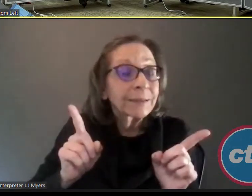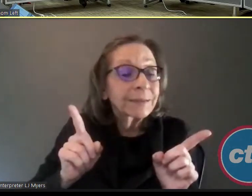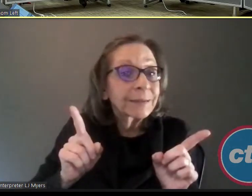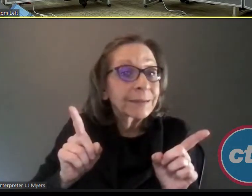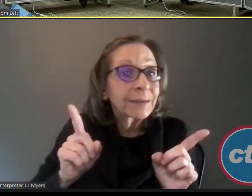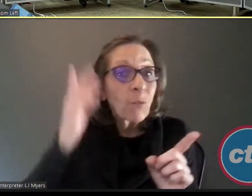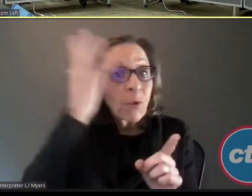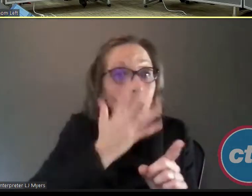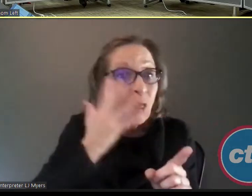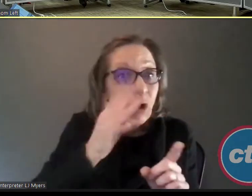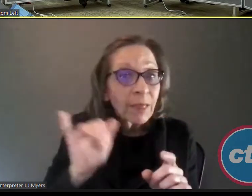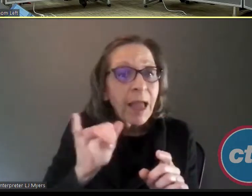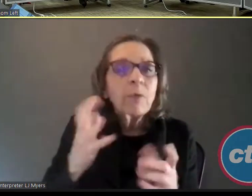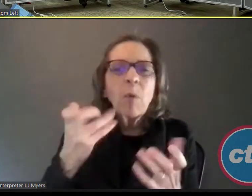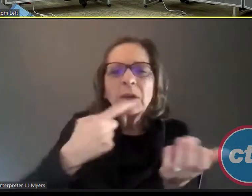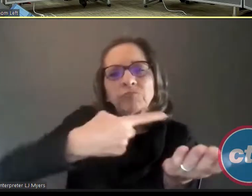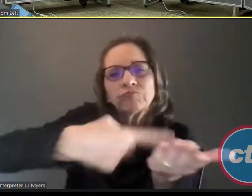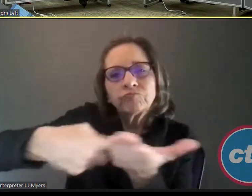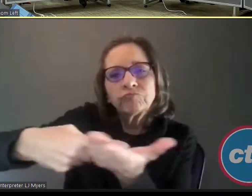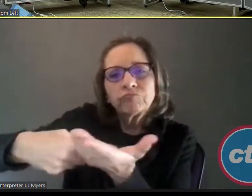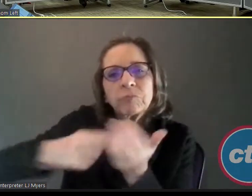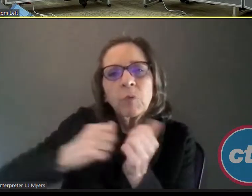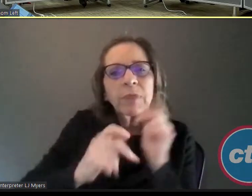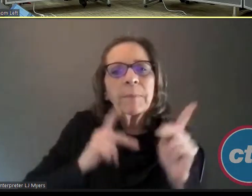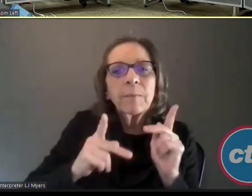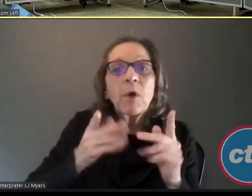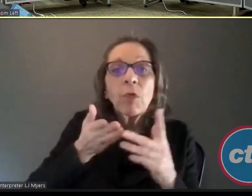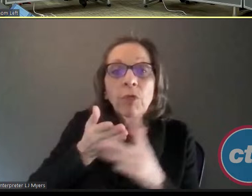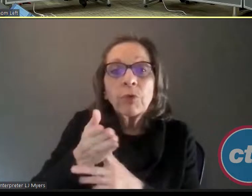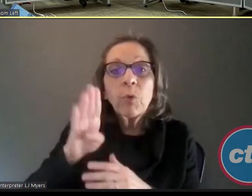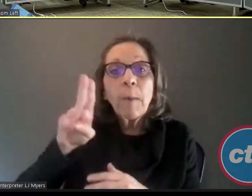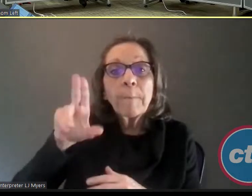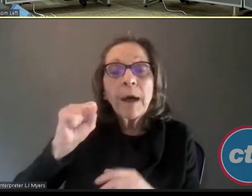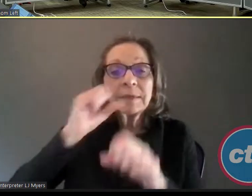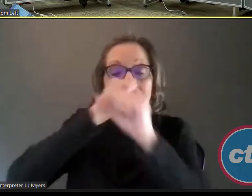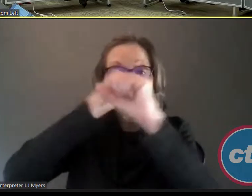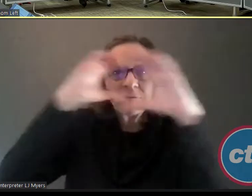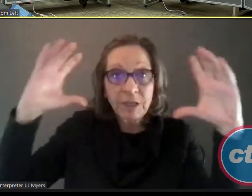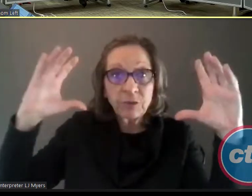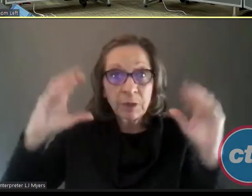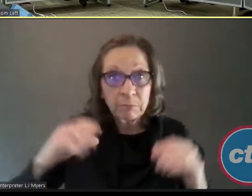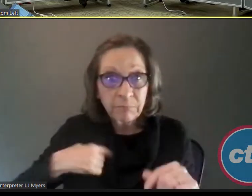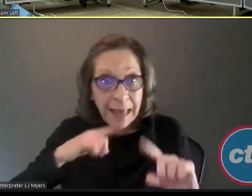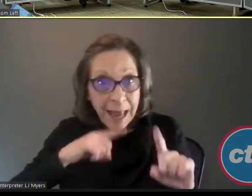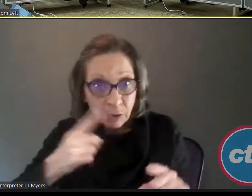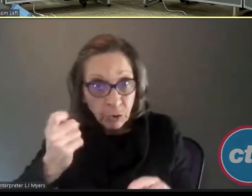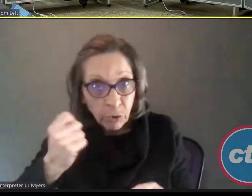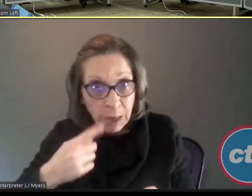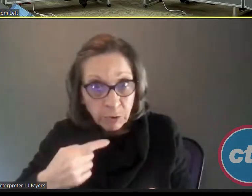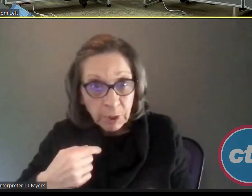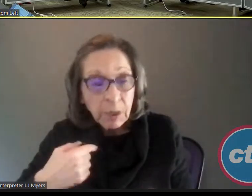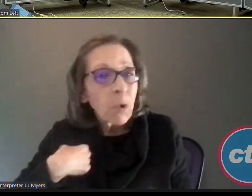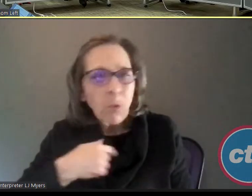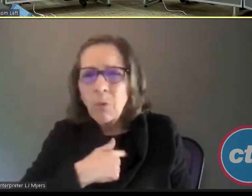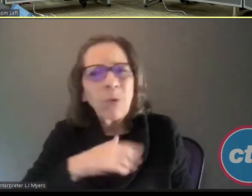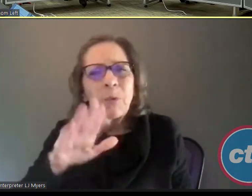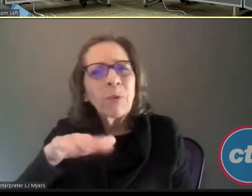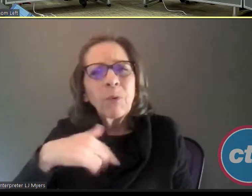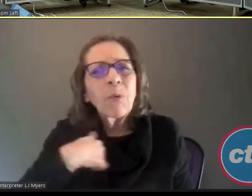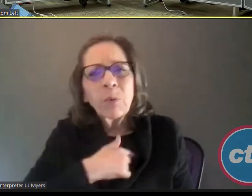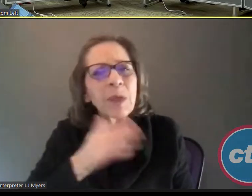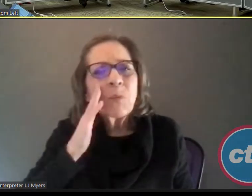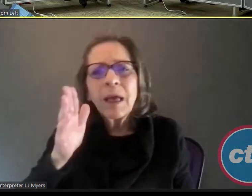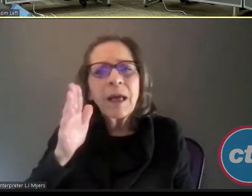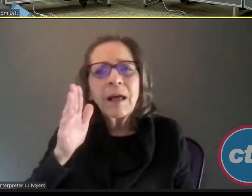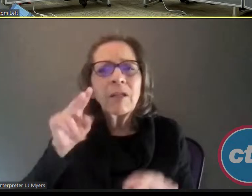what we want to talk to people about through bus vision. So I don't know if that answered your question. We're gonna look beyond